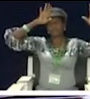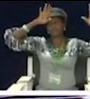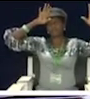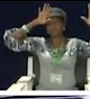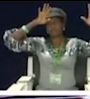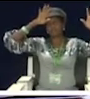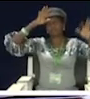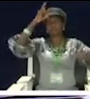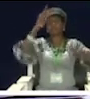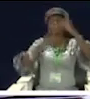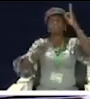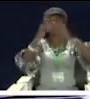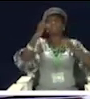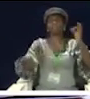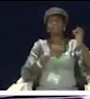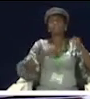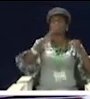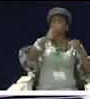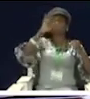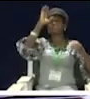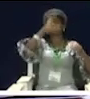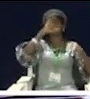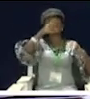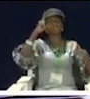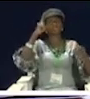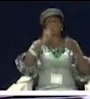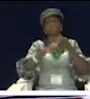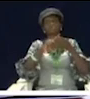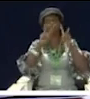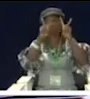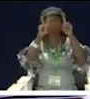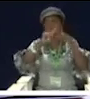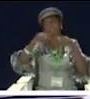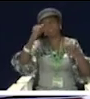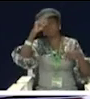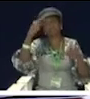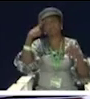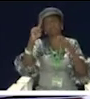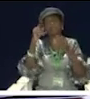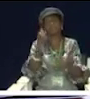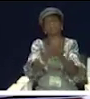if I have been looking to any man for help,